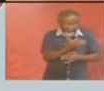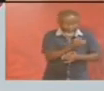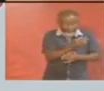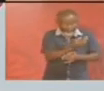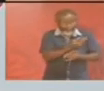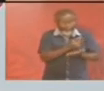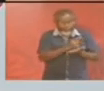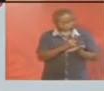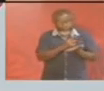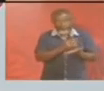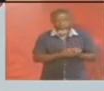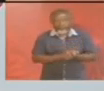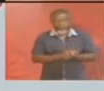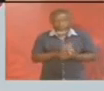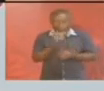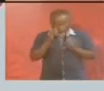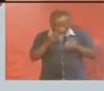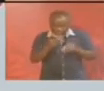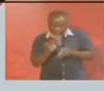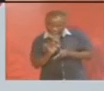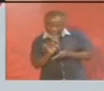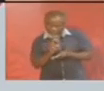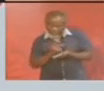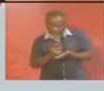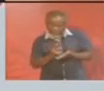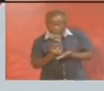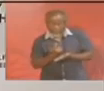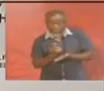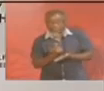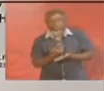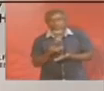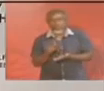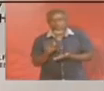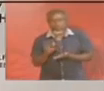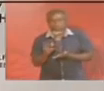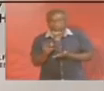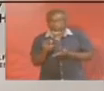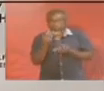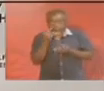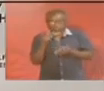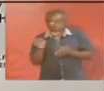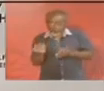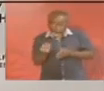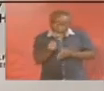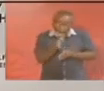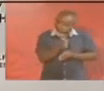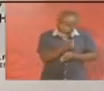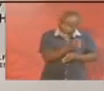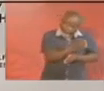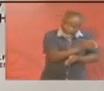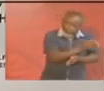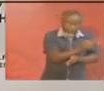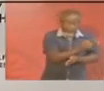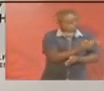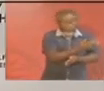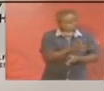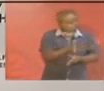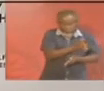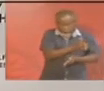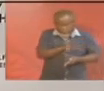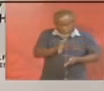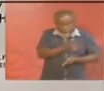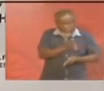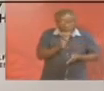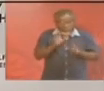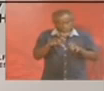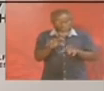That will be slightly misleading. It's a range. Thank you. Thank you very much, Minister CMO. We now go to